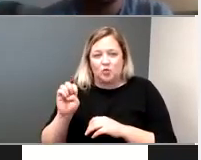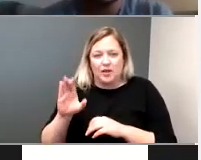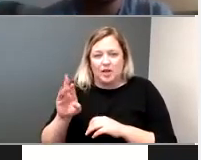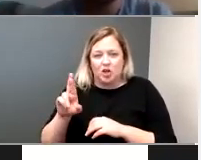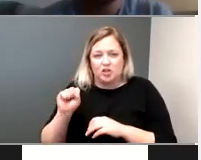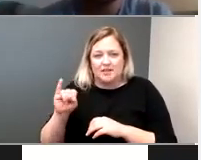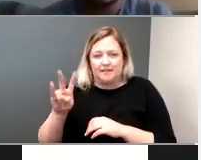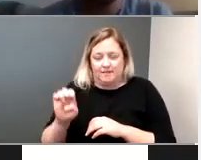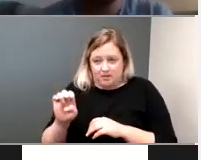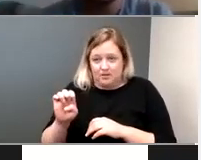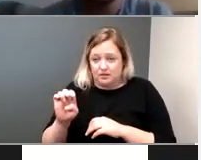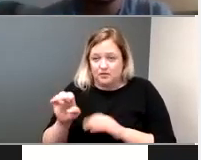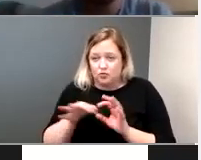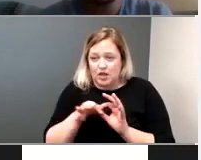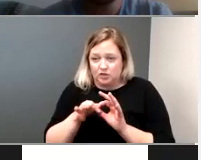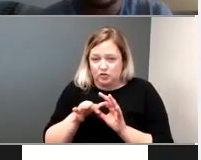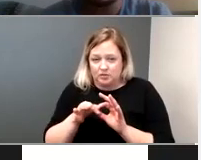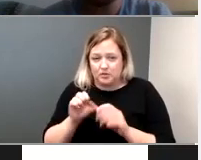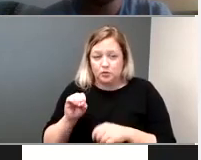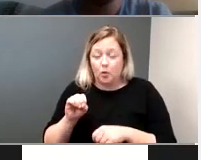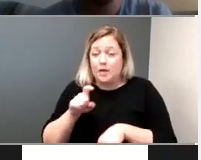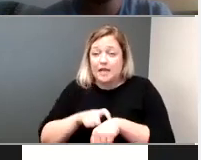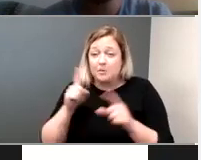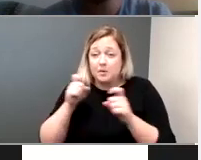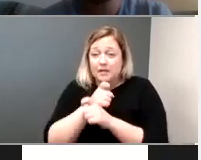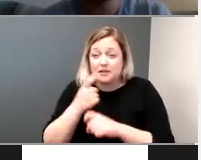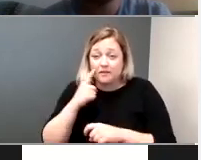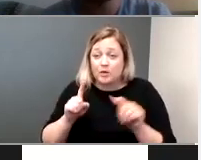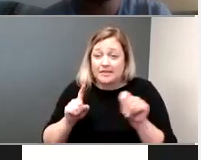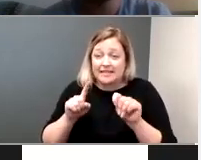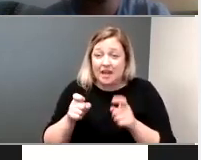So something like your time complexity of T of n depends upon the time complexity of the